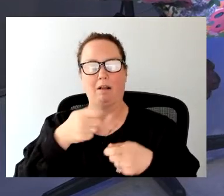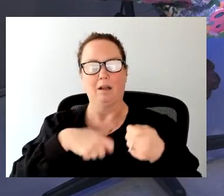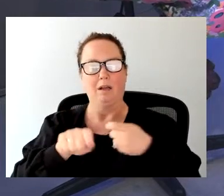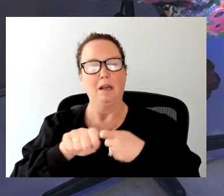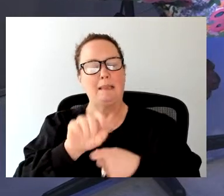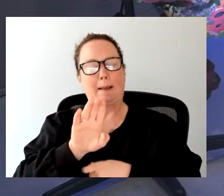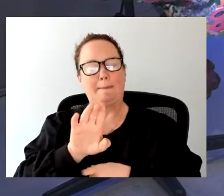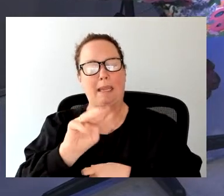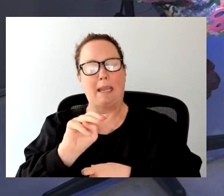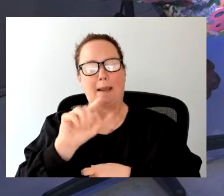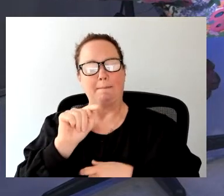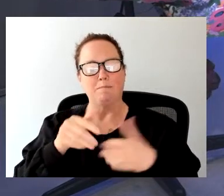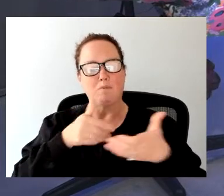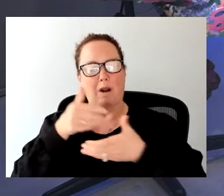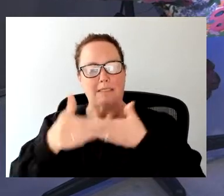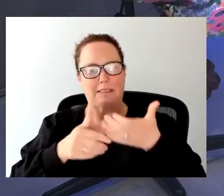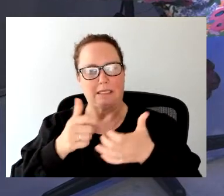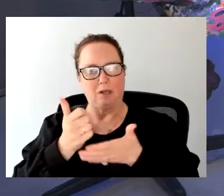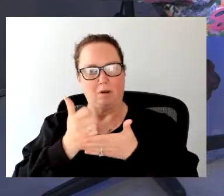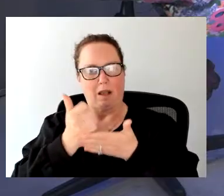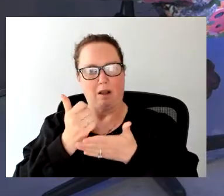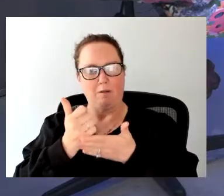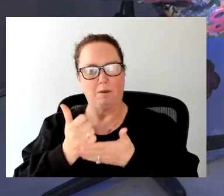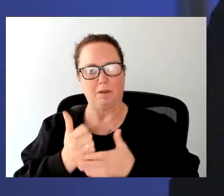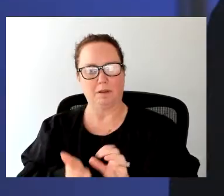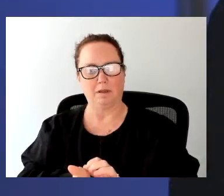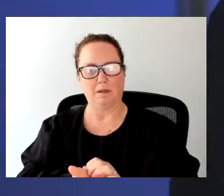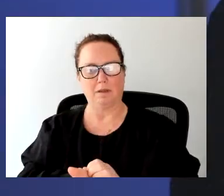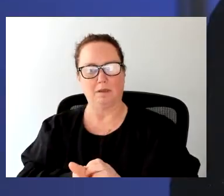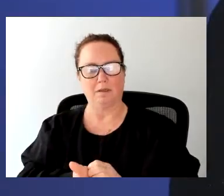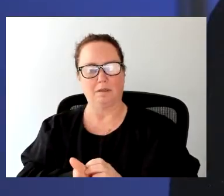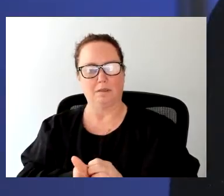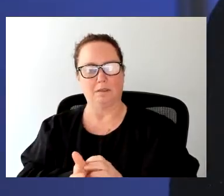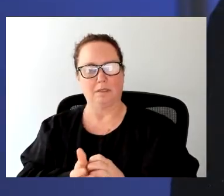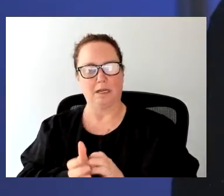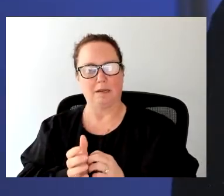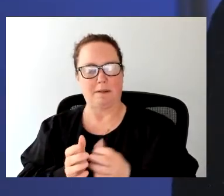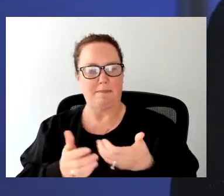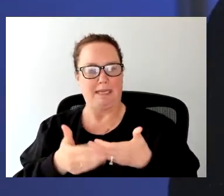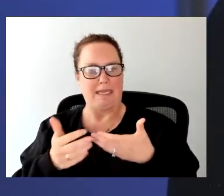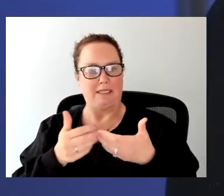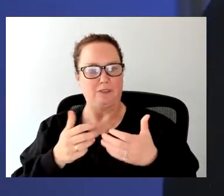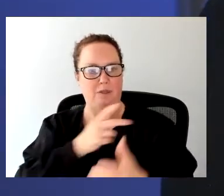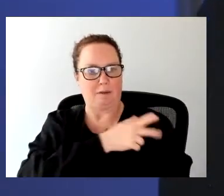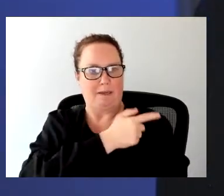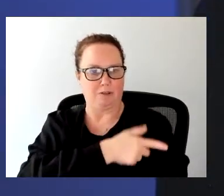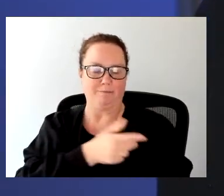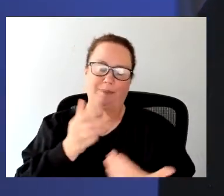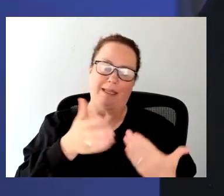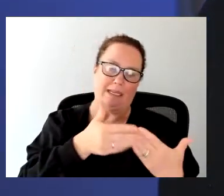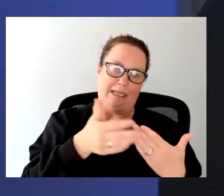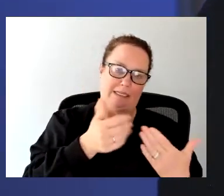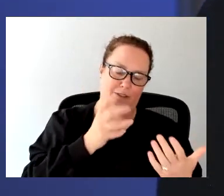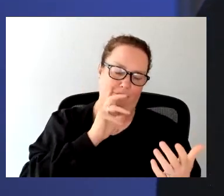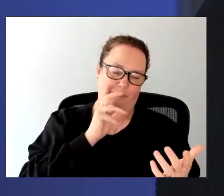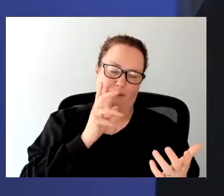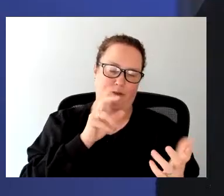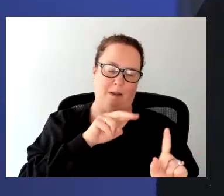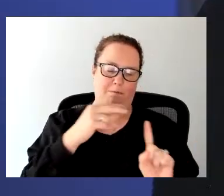why gene therapies may be easier on the patient? Yeah, easier is probably subjective.